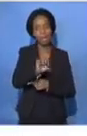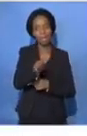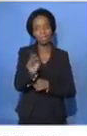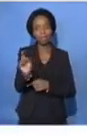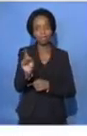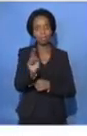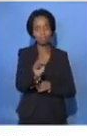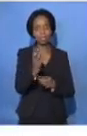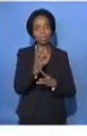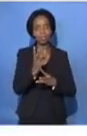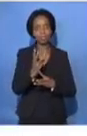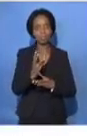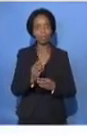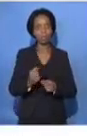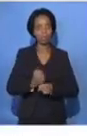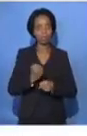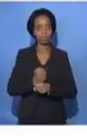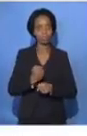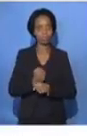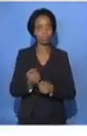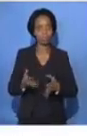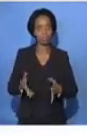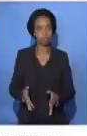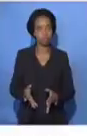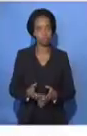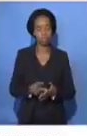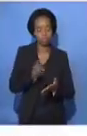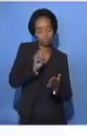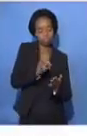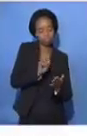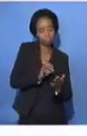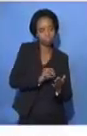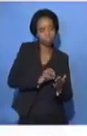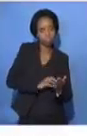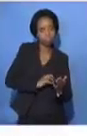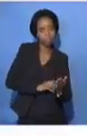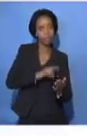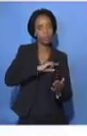forms for various queries caused delays.